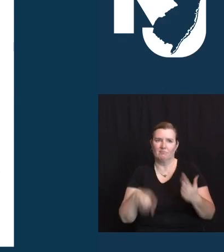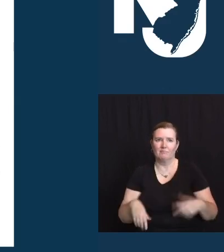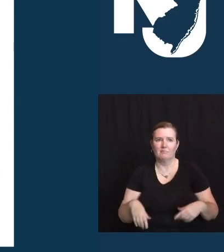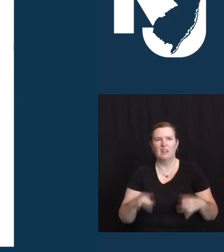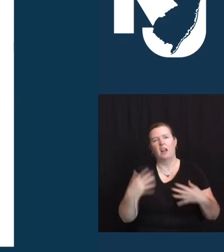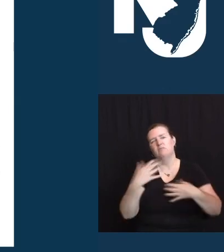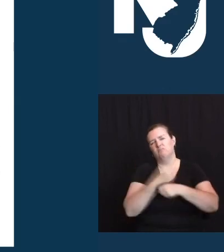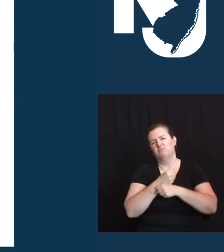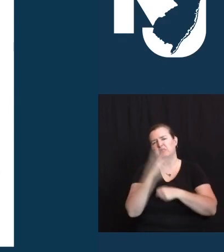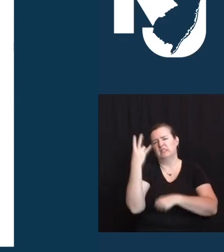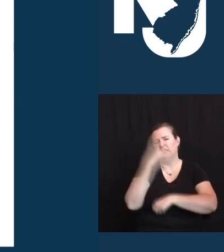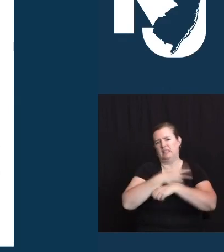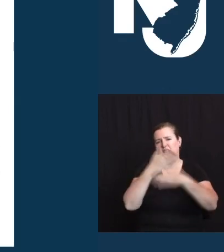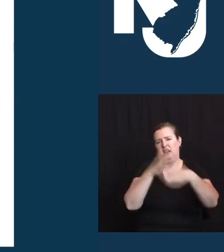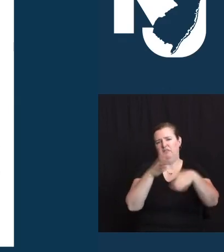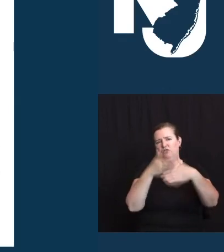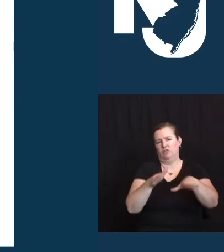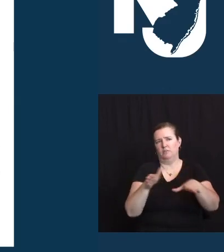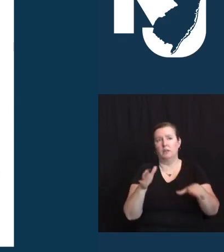Please visit